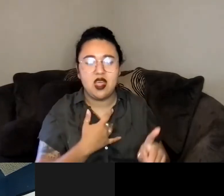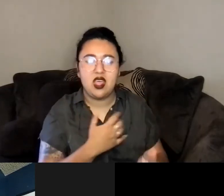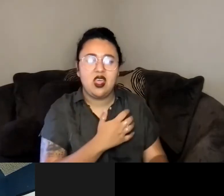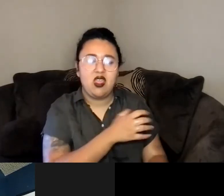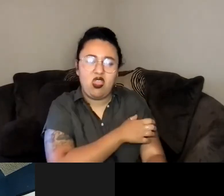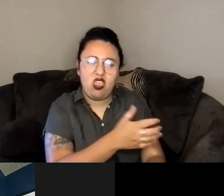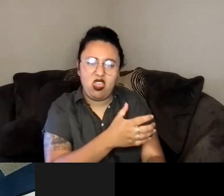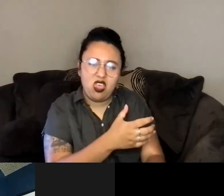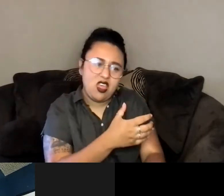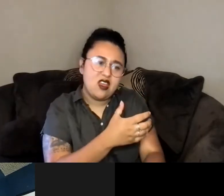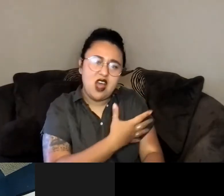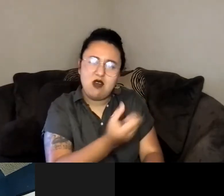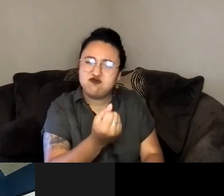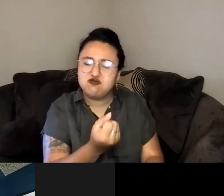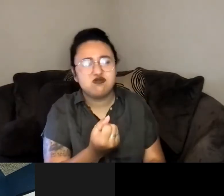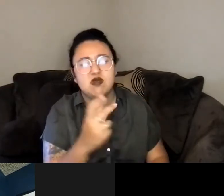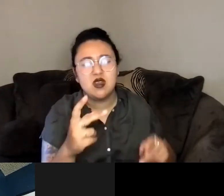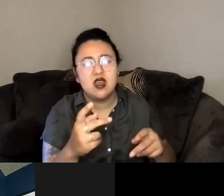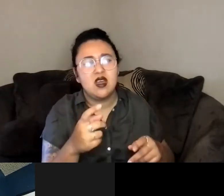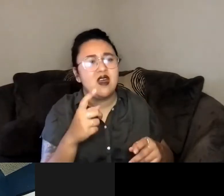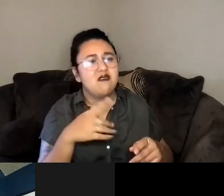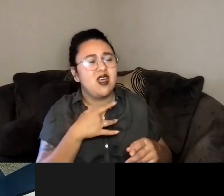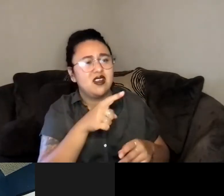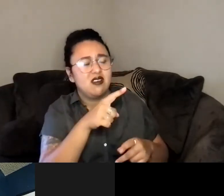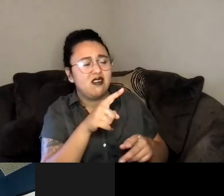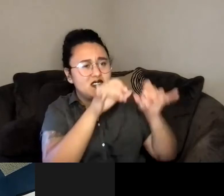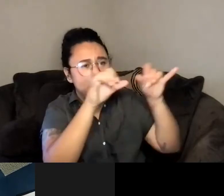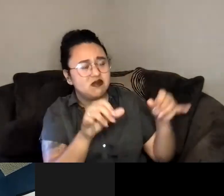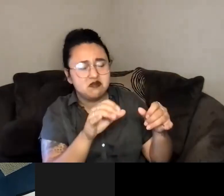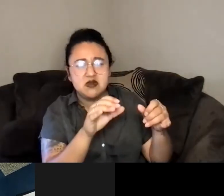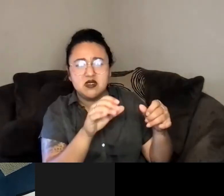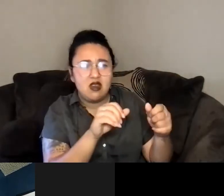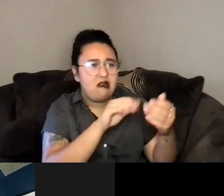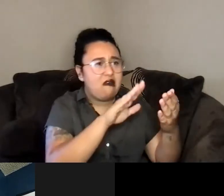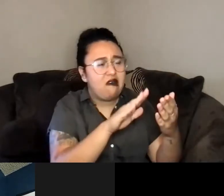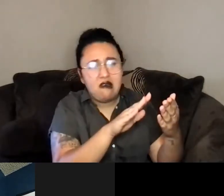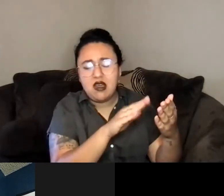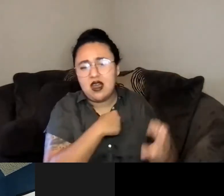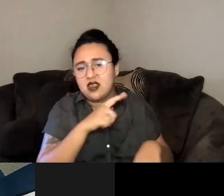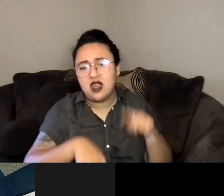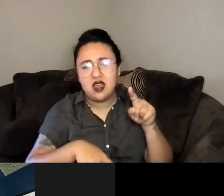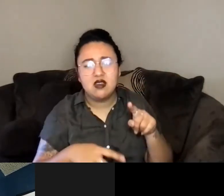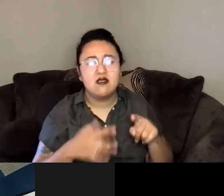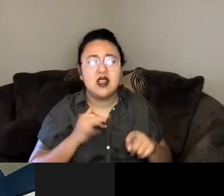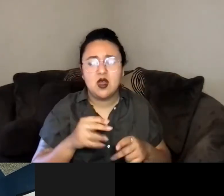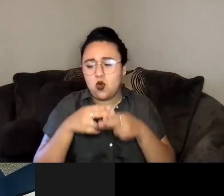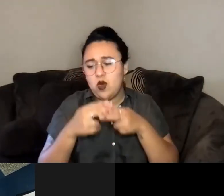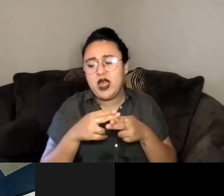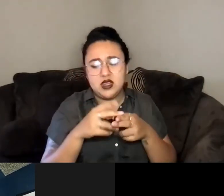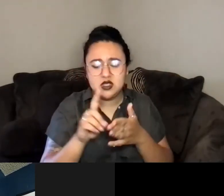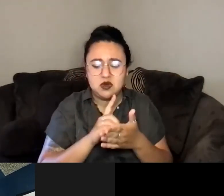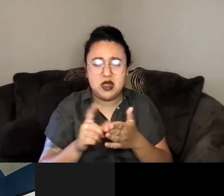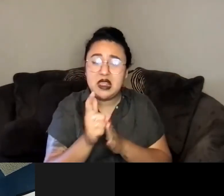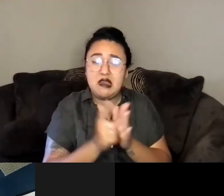like things are too large to tackle, or you get this sort of sense of like, well, if weight discrimination is legal, what can I do?